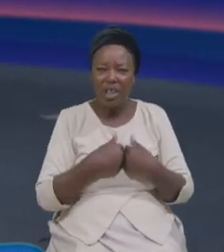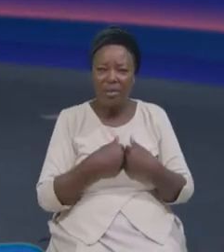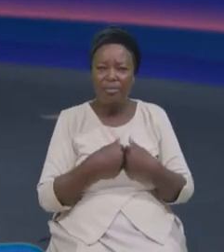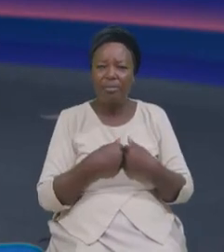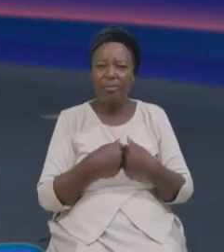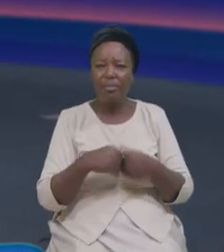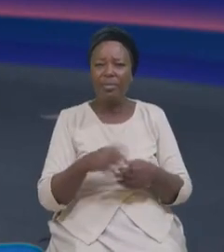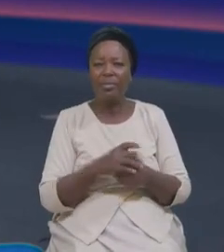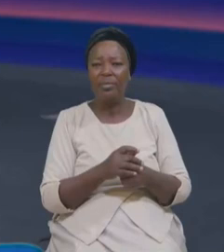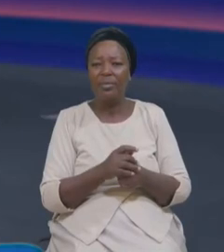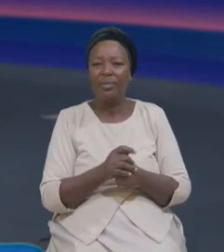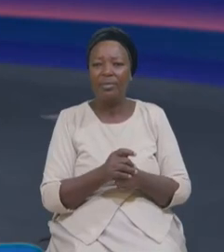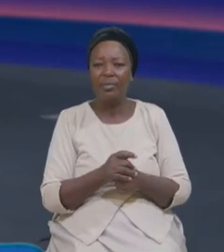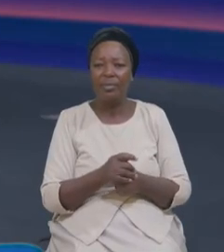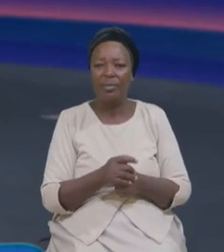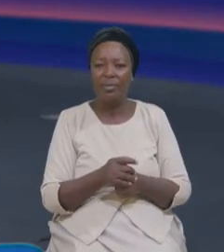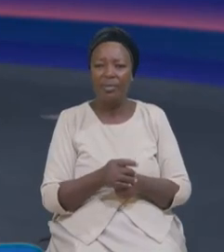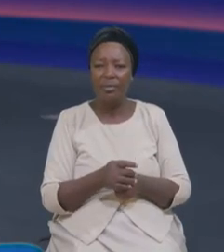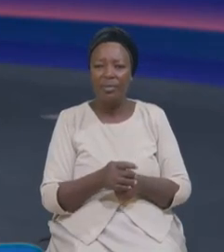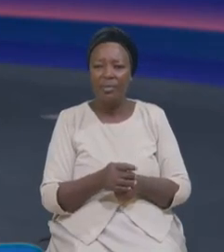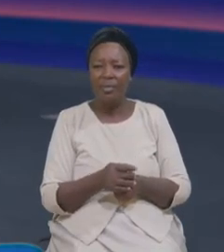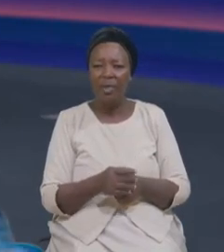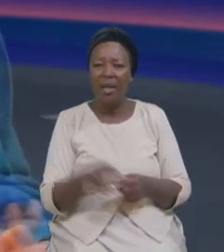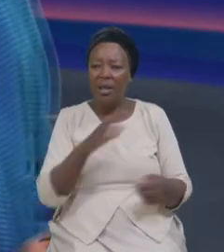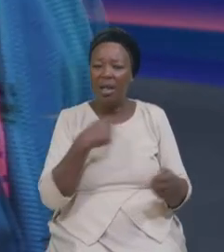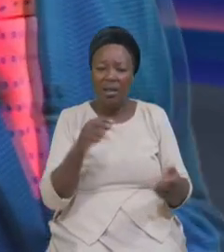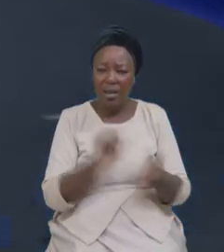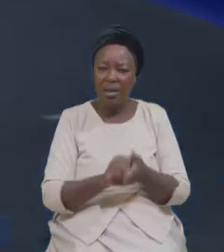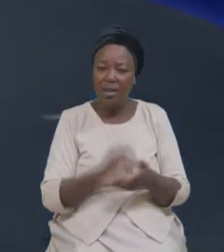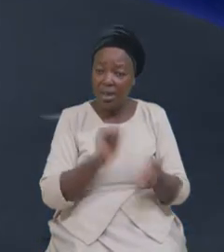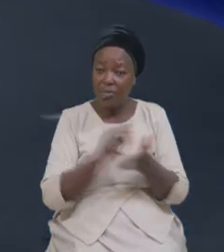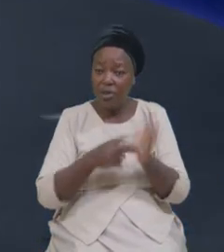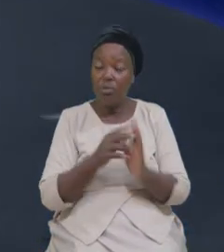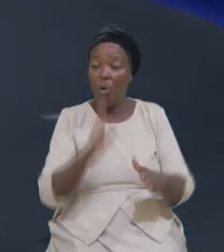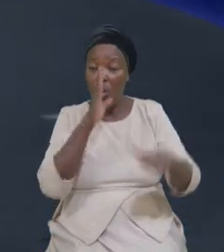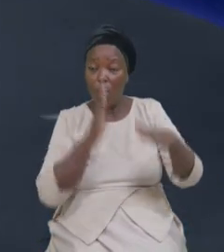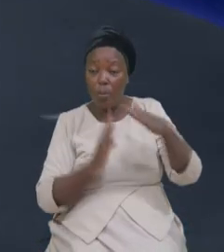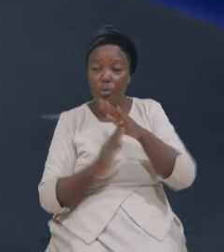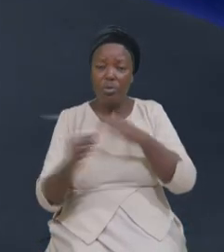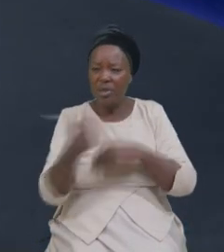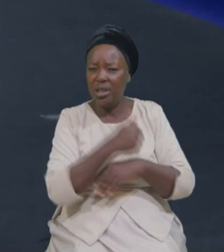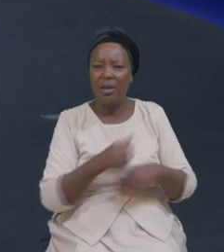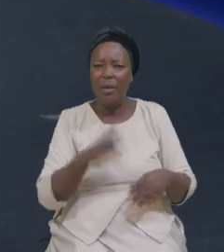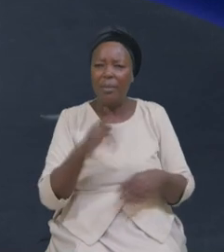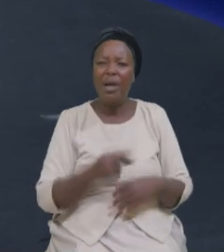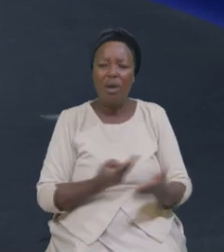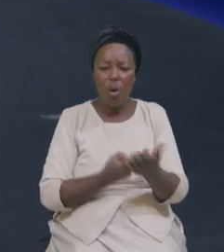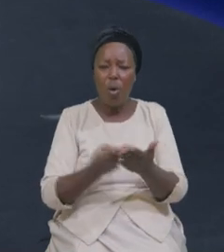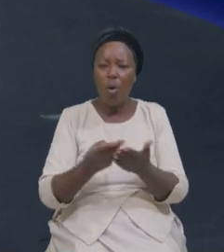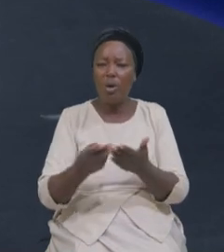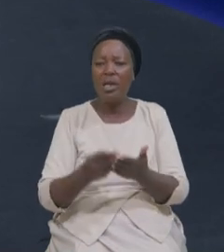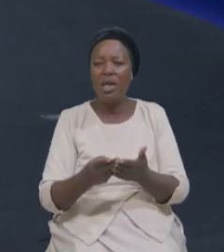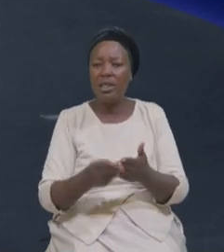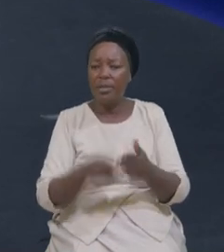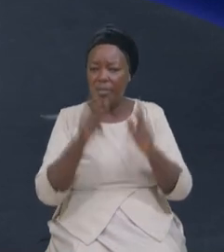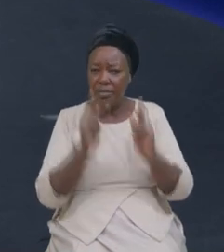holy saints of God. Now, what am I praising God for? And when do we praise the Lord? That's very important. What am